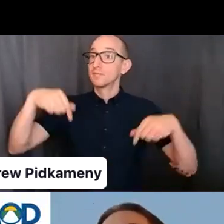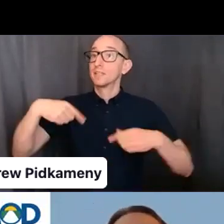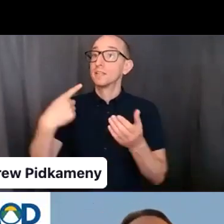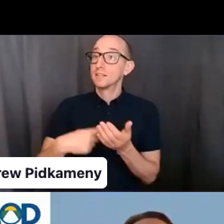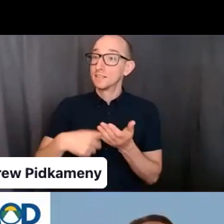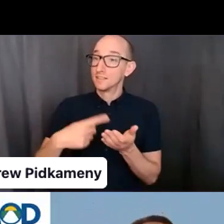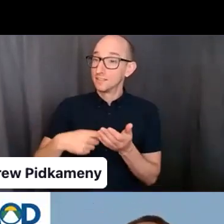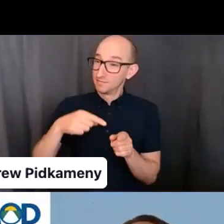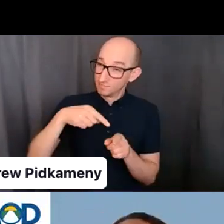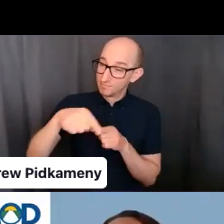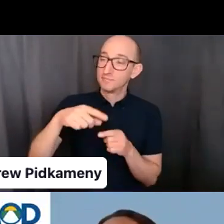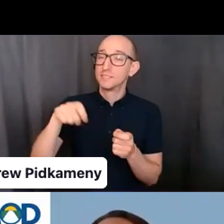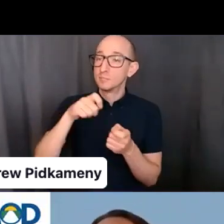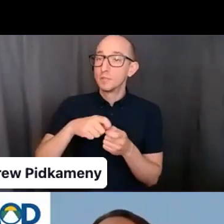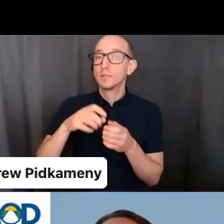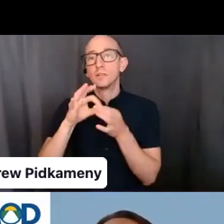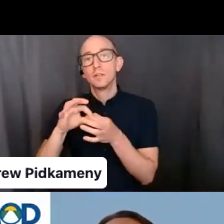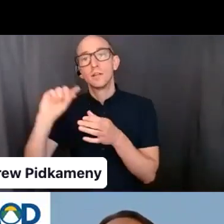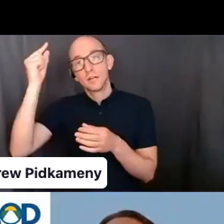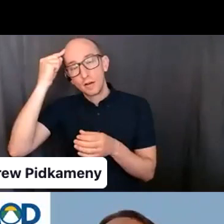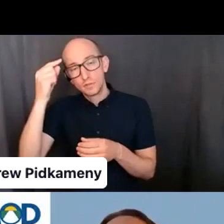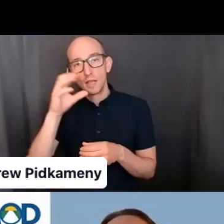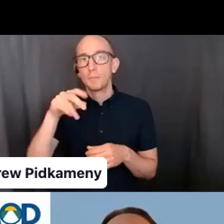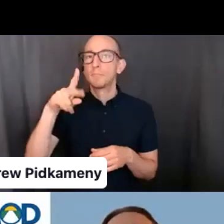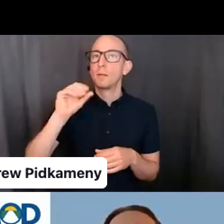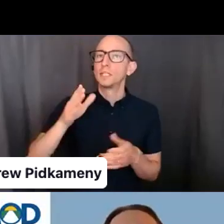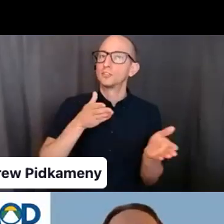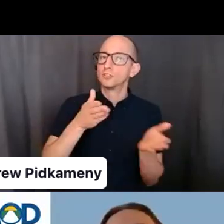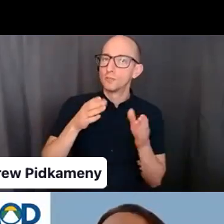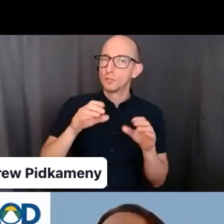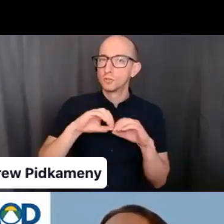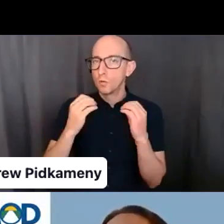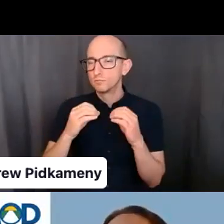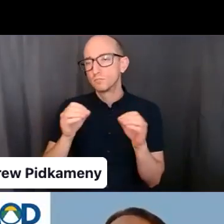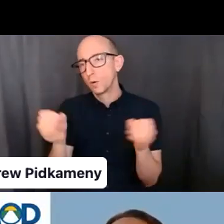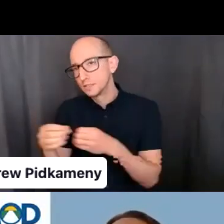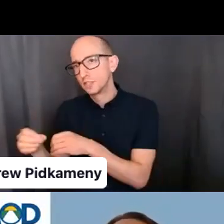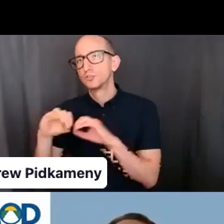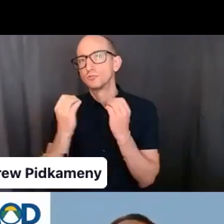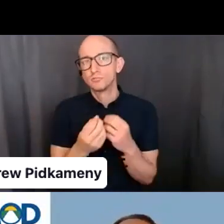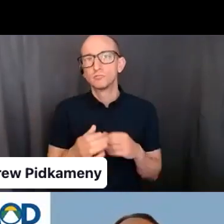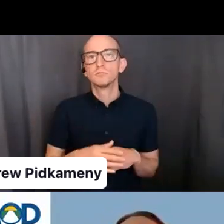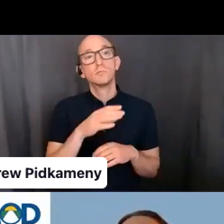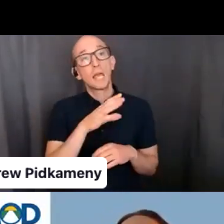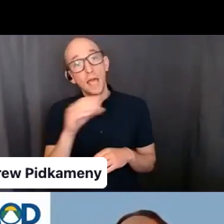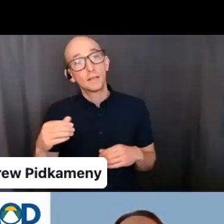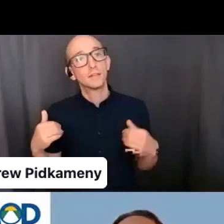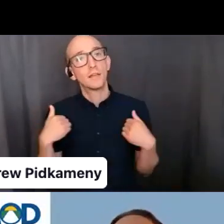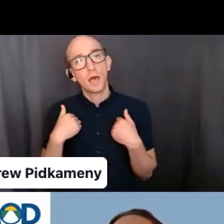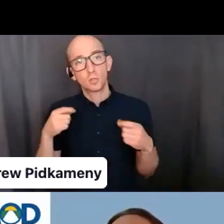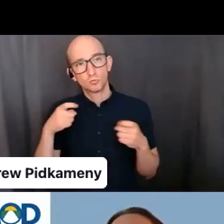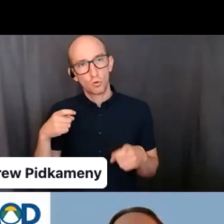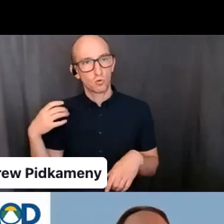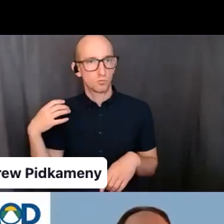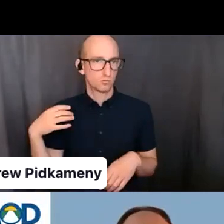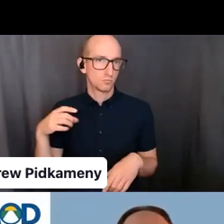specifically for government and public serving organizations and animal control officers to understand how